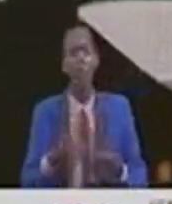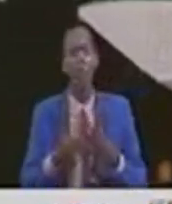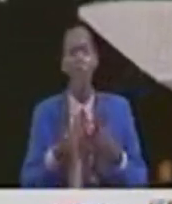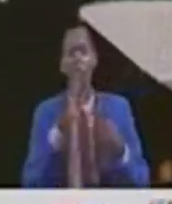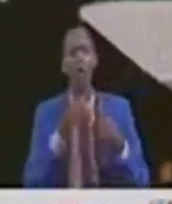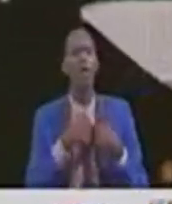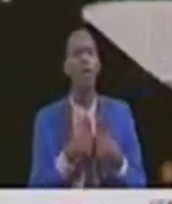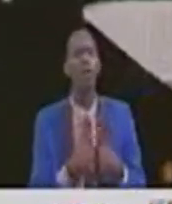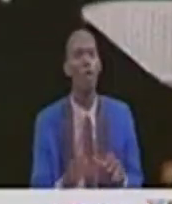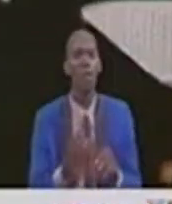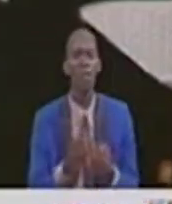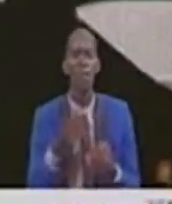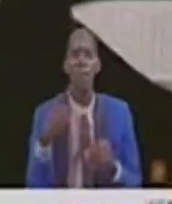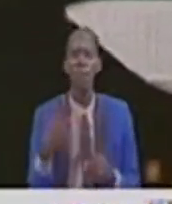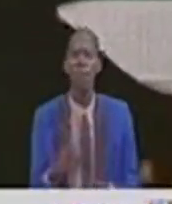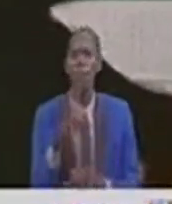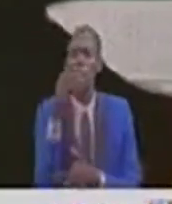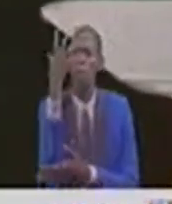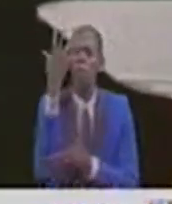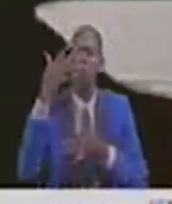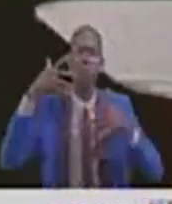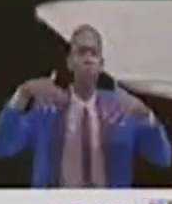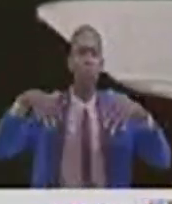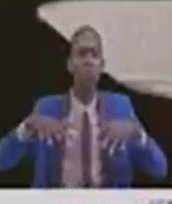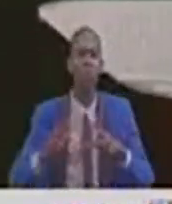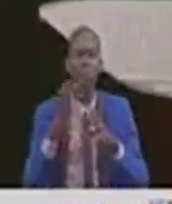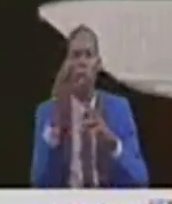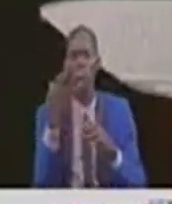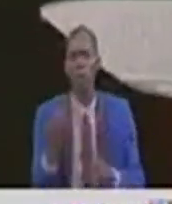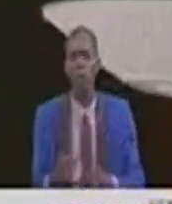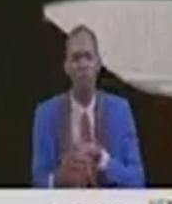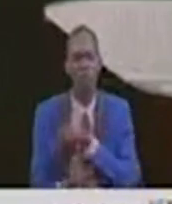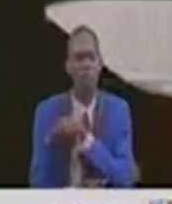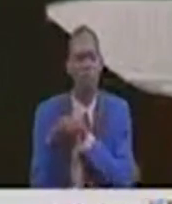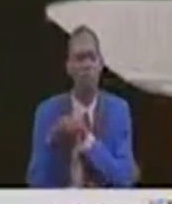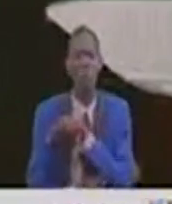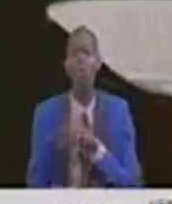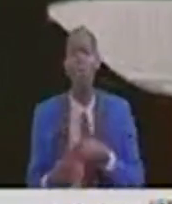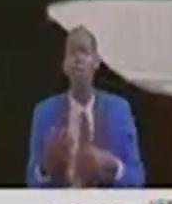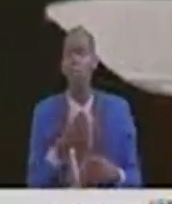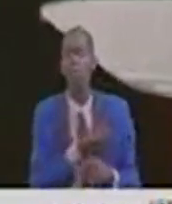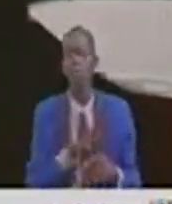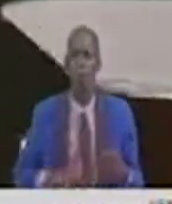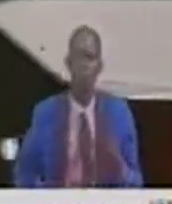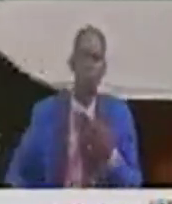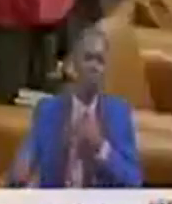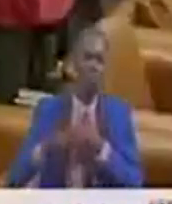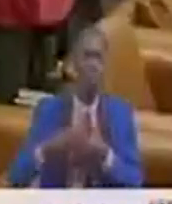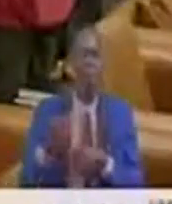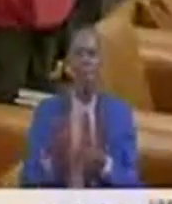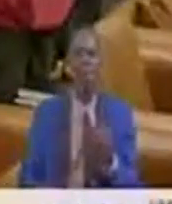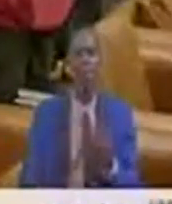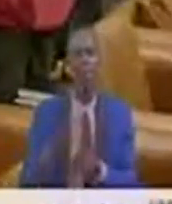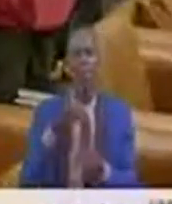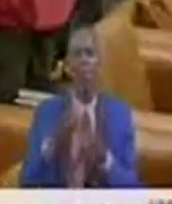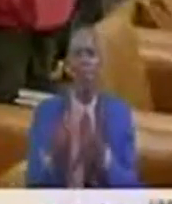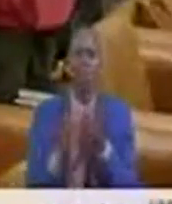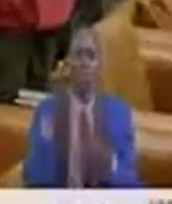of temptation and sin. Lord, recover everyone in Jesus'